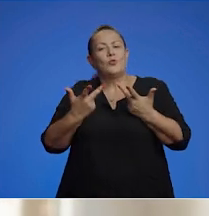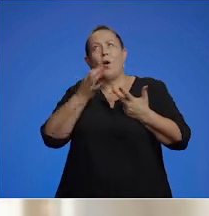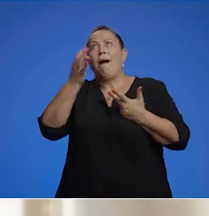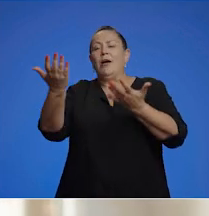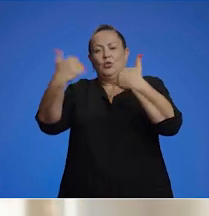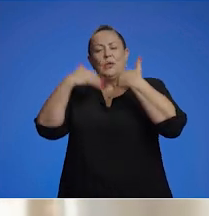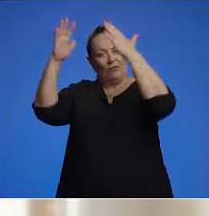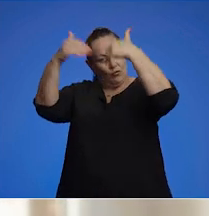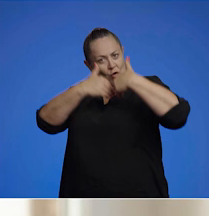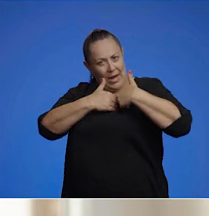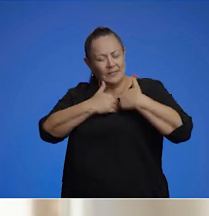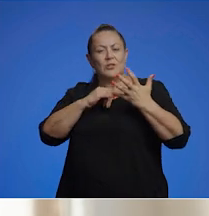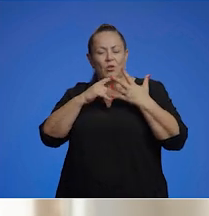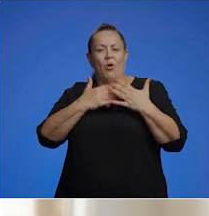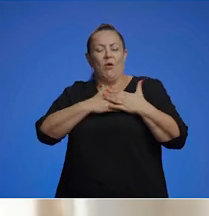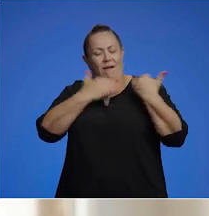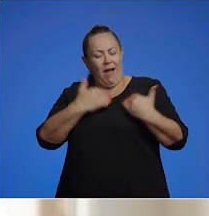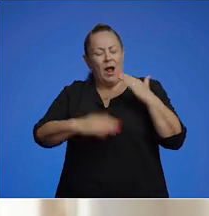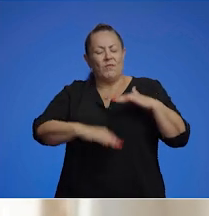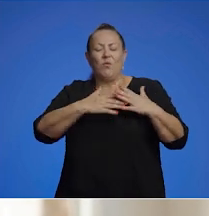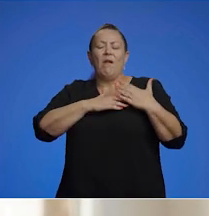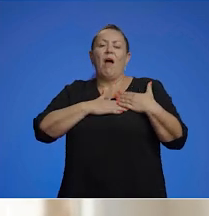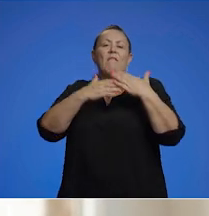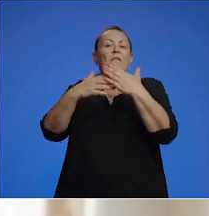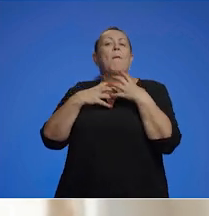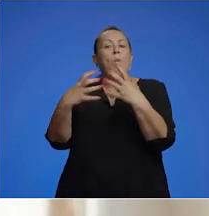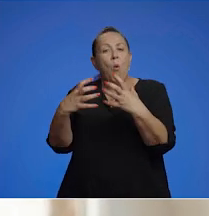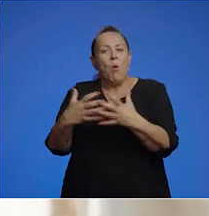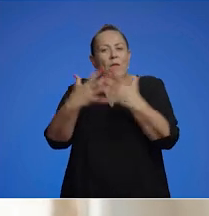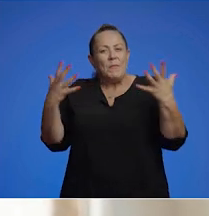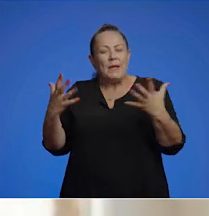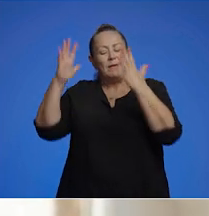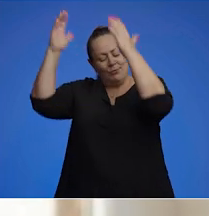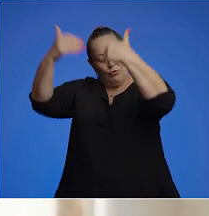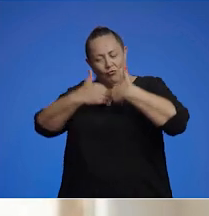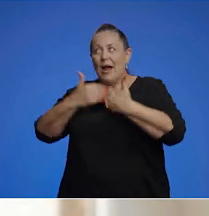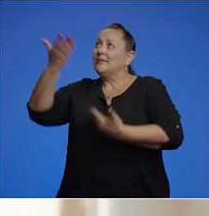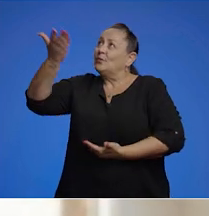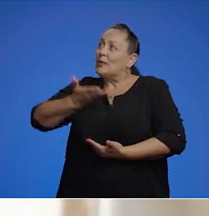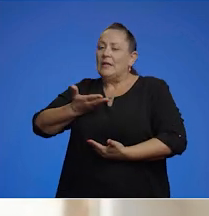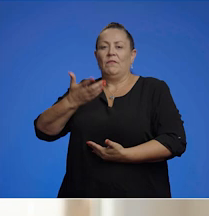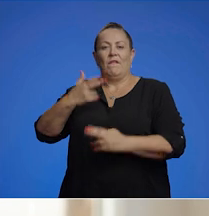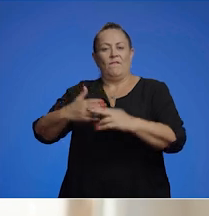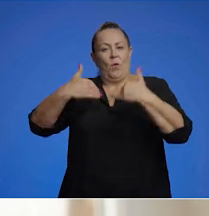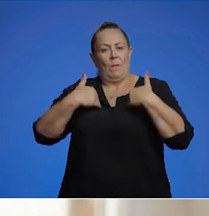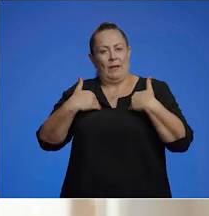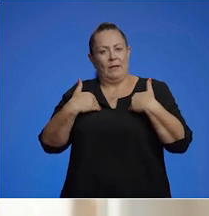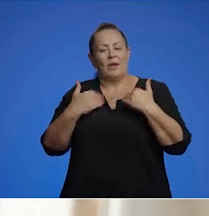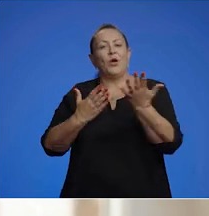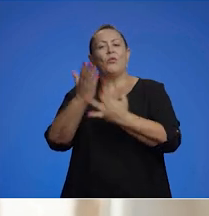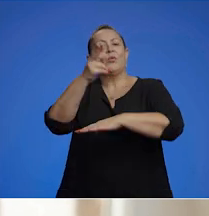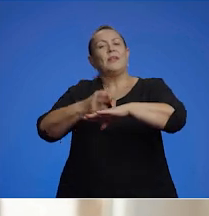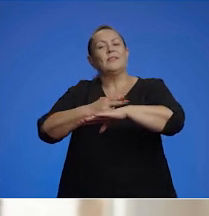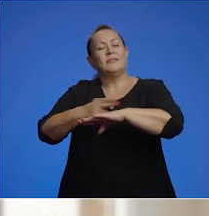give me the grace so that I will love you more and be able to receive the superabundant graces that you want to give